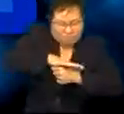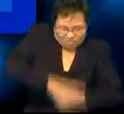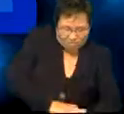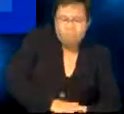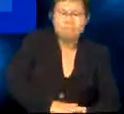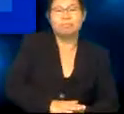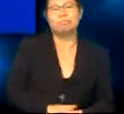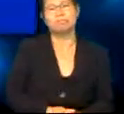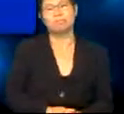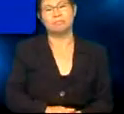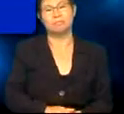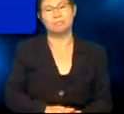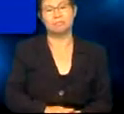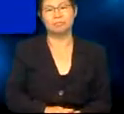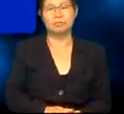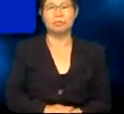compressible.